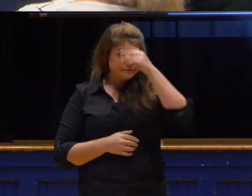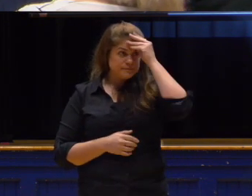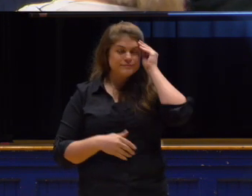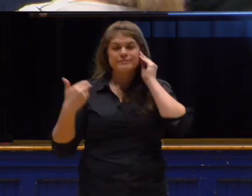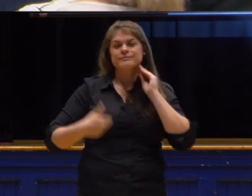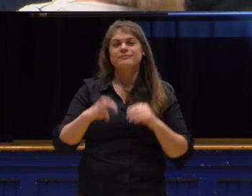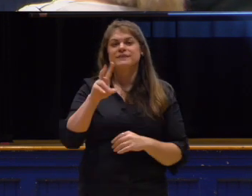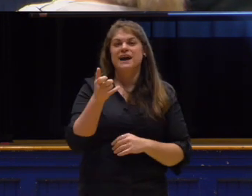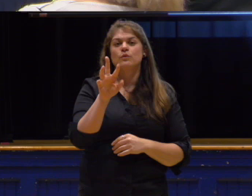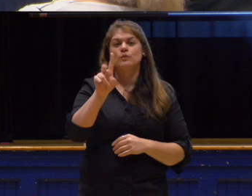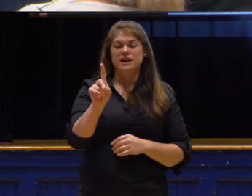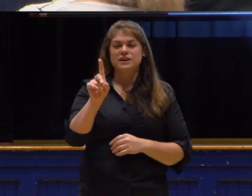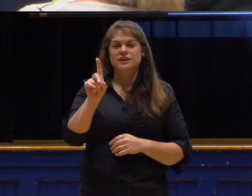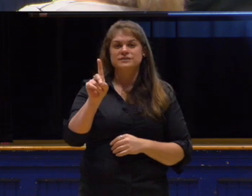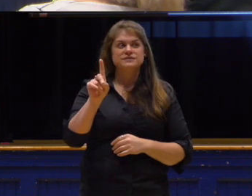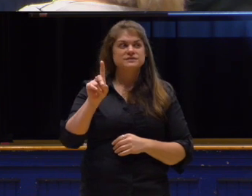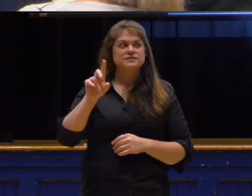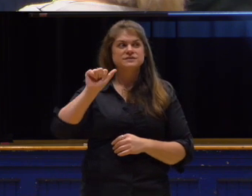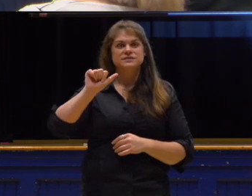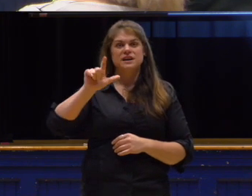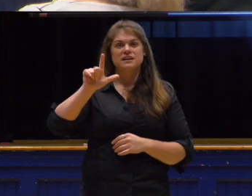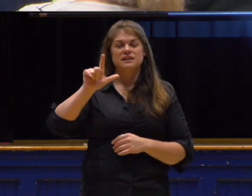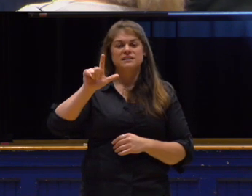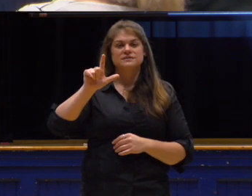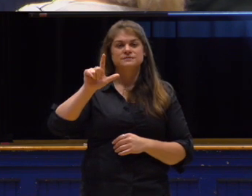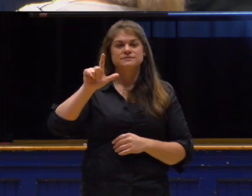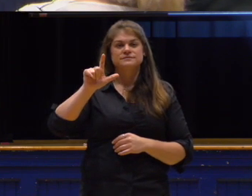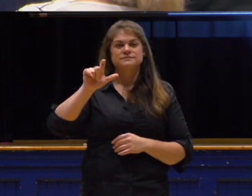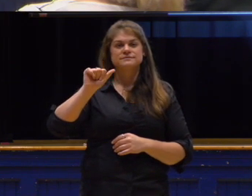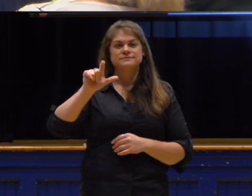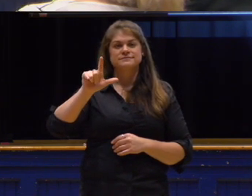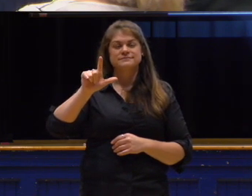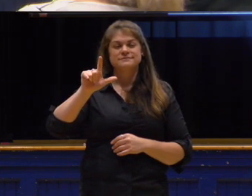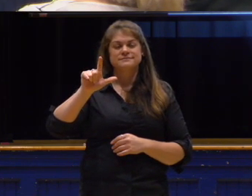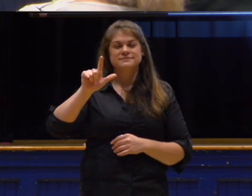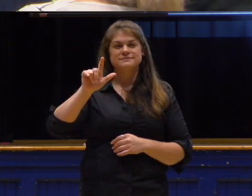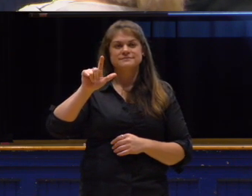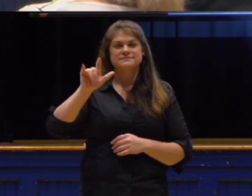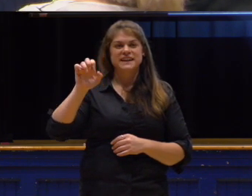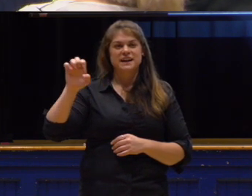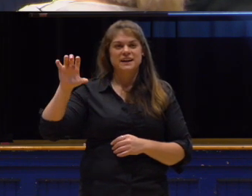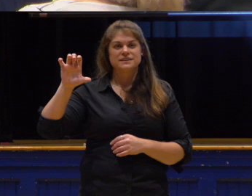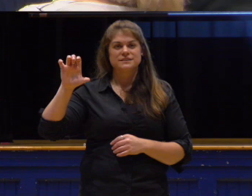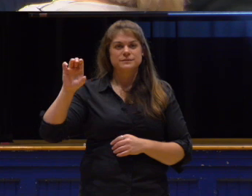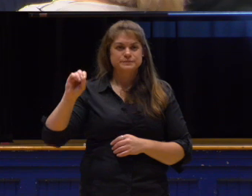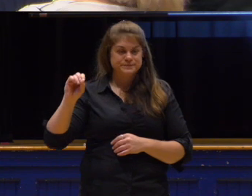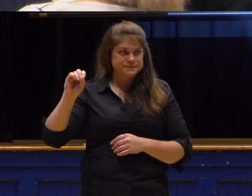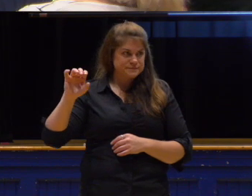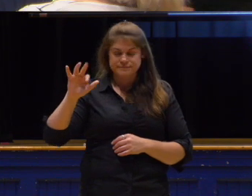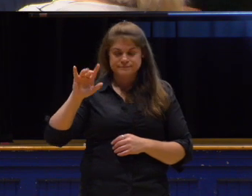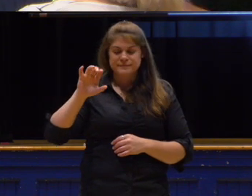My name is Harold Albee. Harold is common spelling. Albee is, I'll spell it phonetically, Alpha, Lima, Bravo, Echo, Echo.